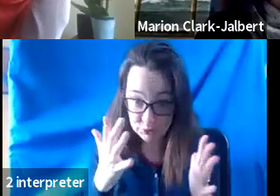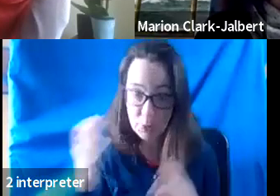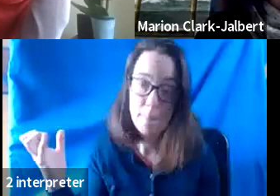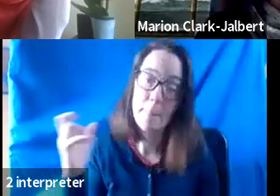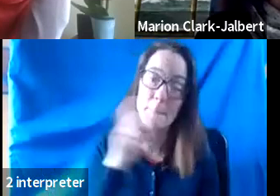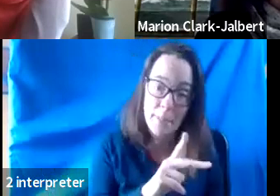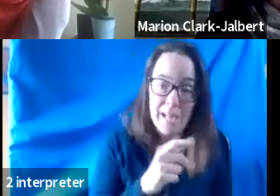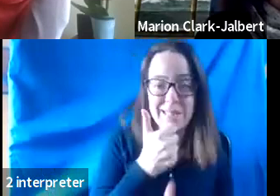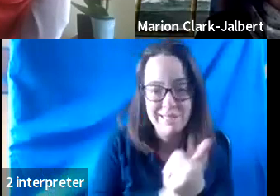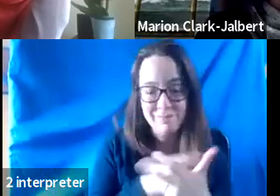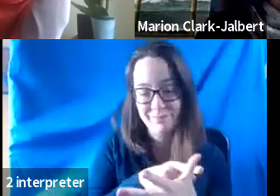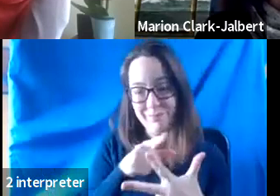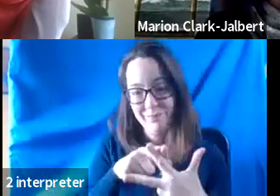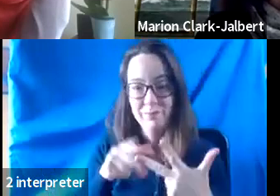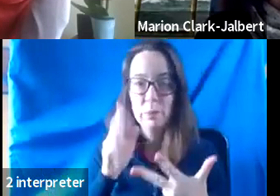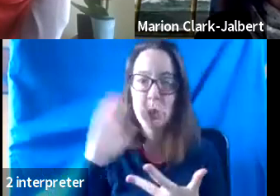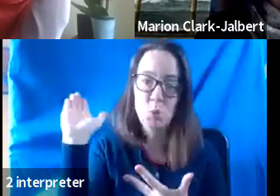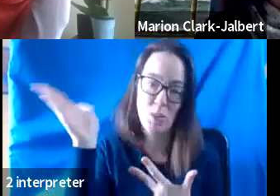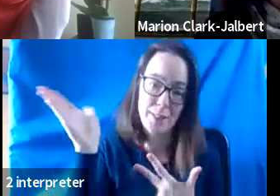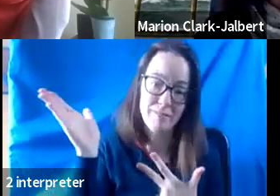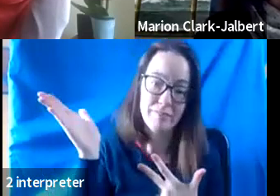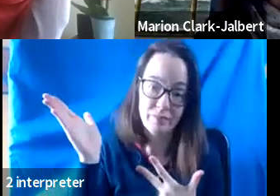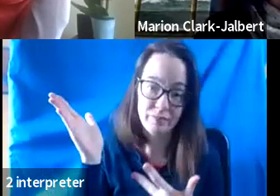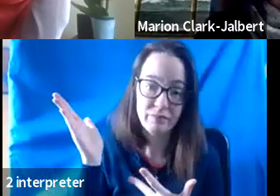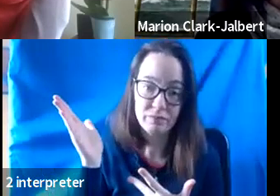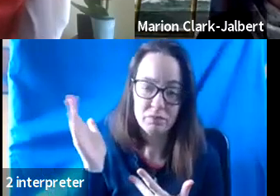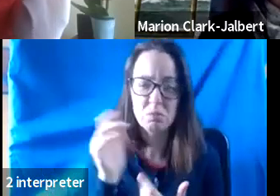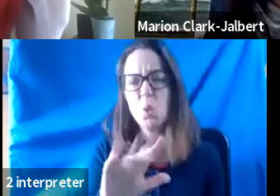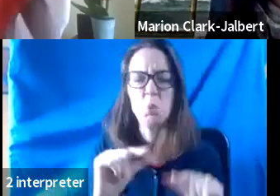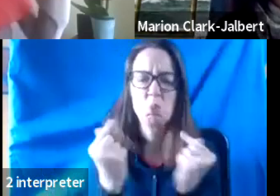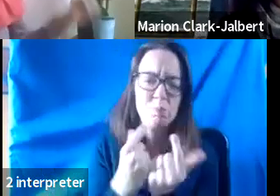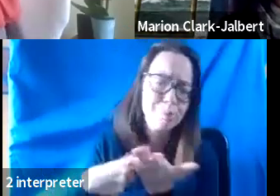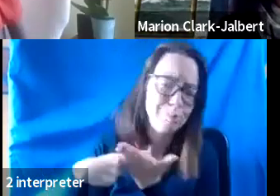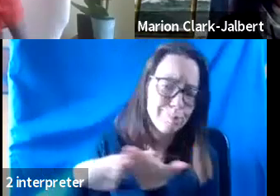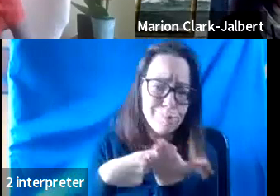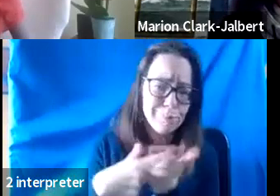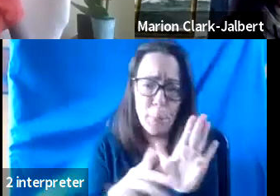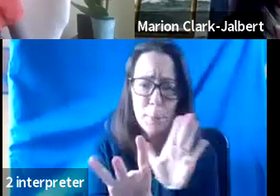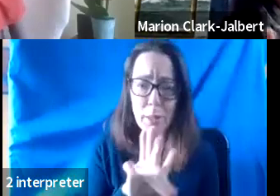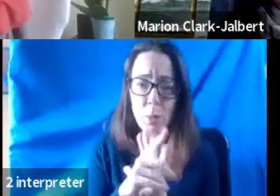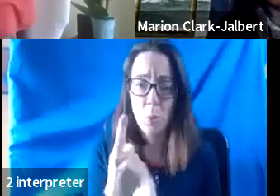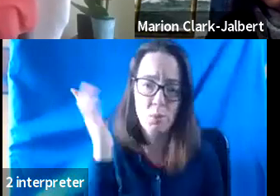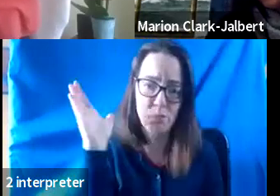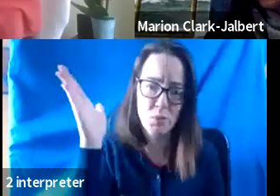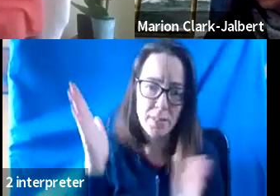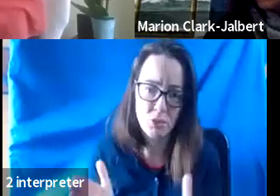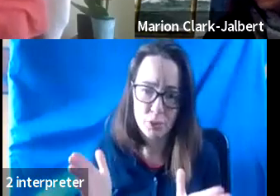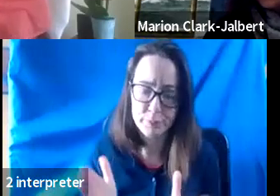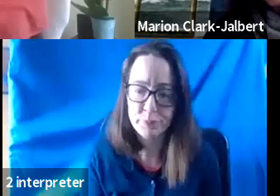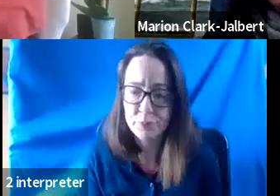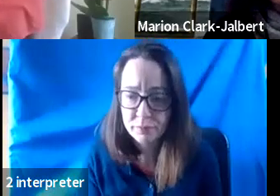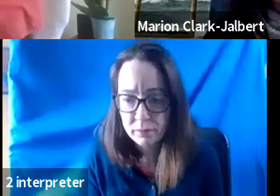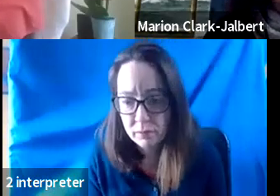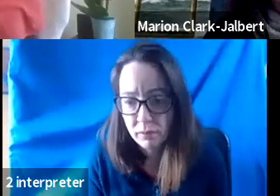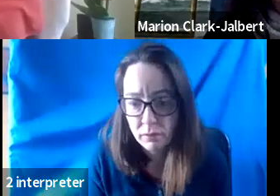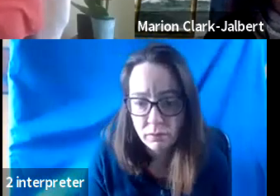group decide on one presenter. So you can talk, you can discuss as a group, but then choose one presenter who will come